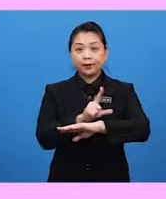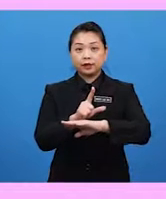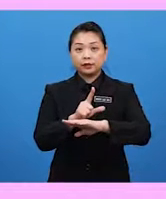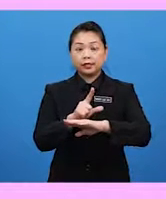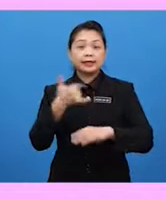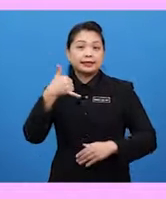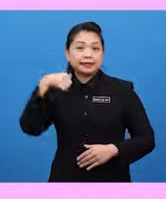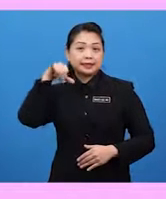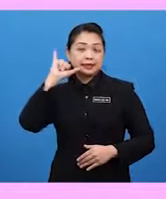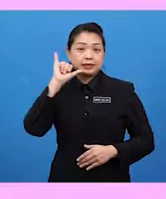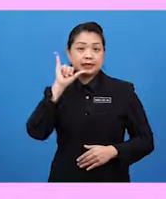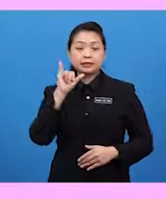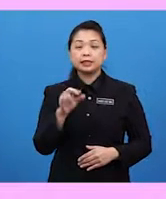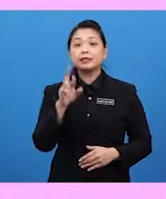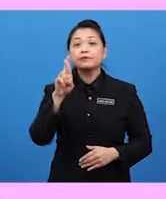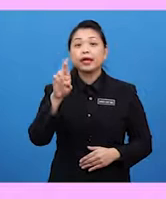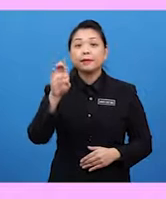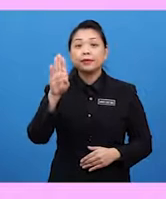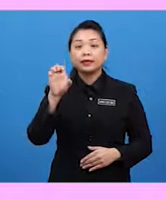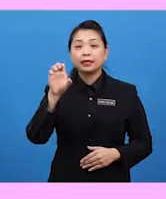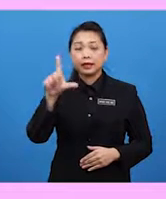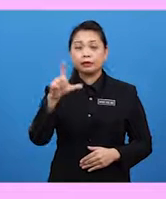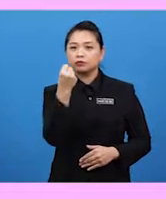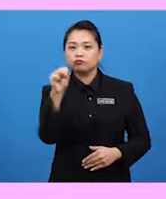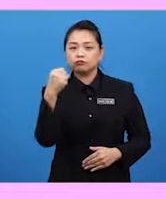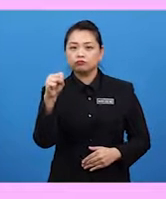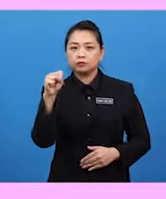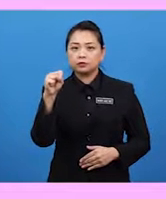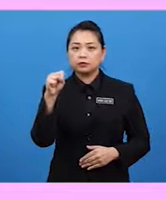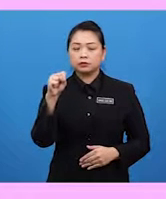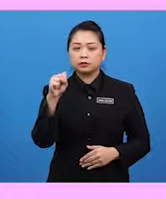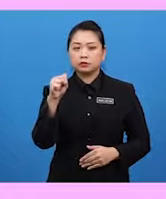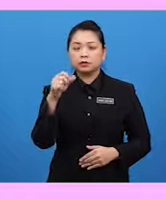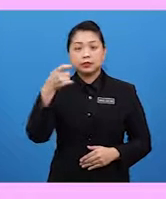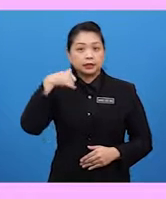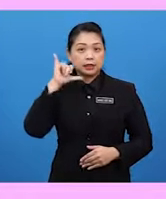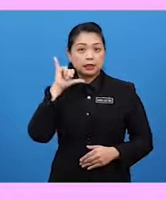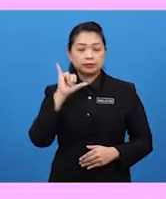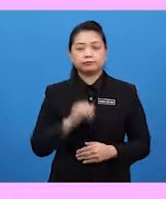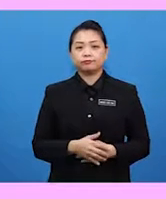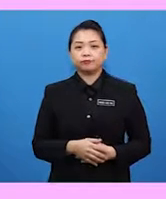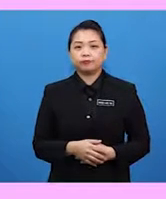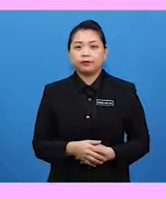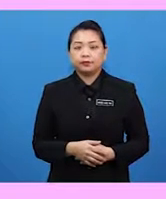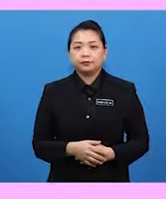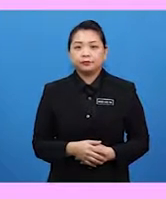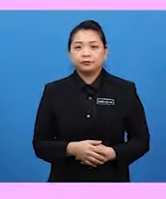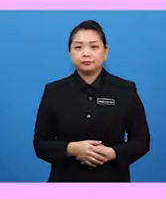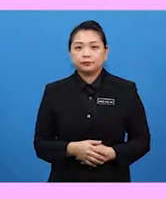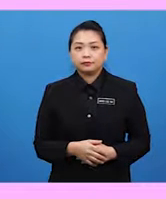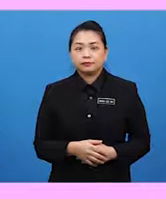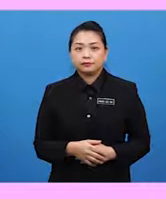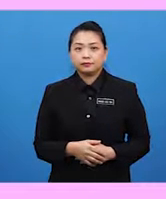rebel shows disobedience and defiance when the child is said to be a rebel.